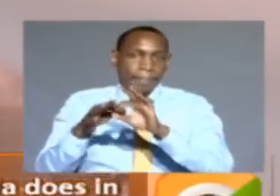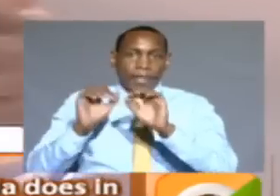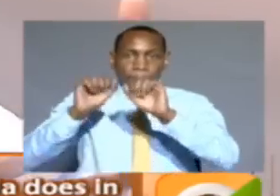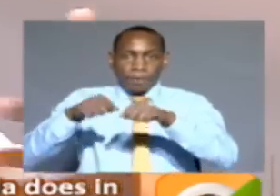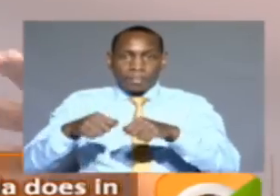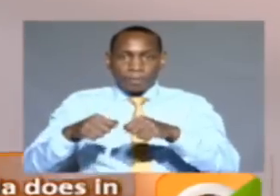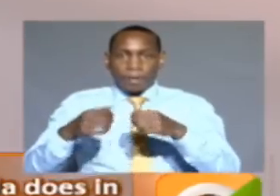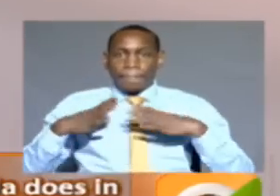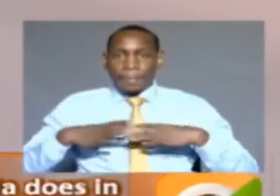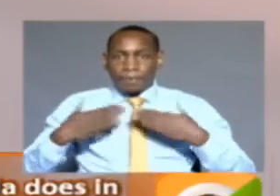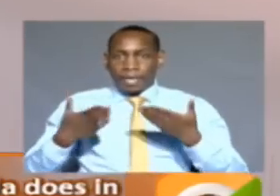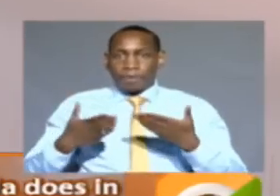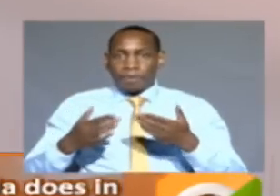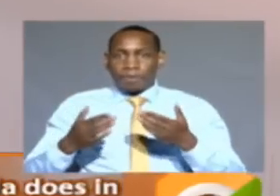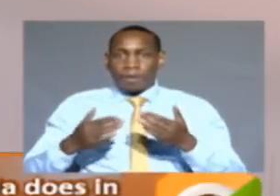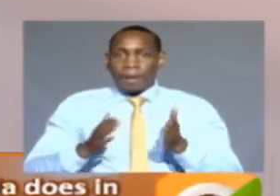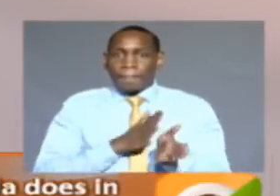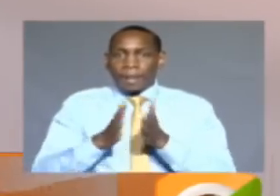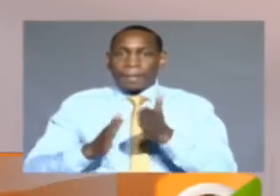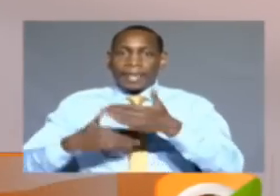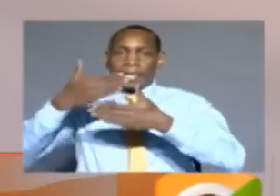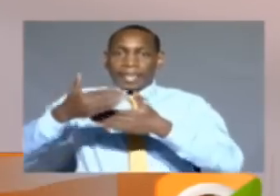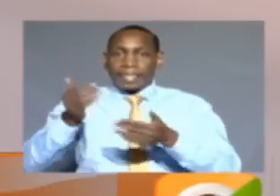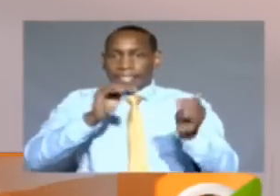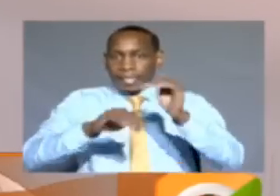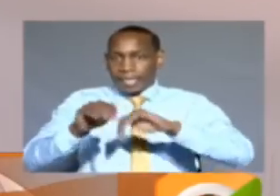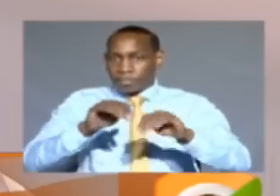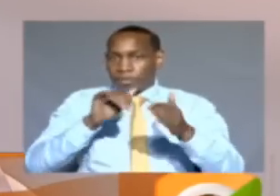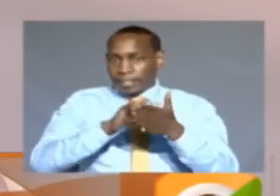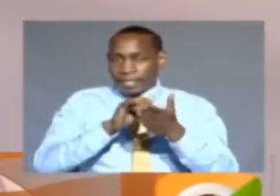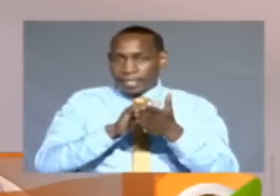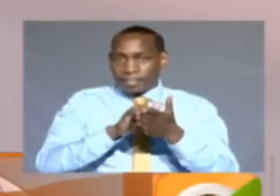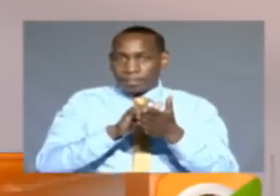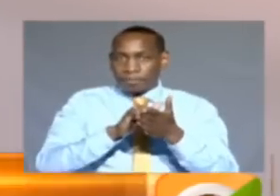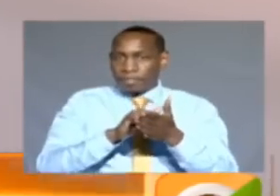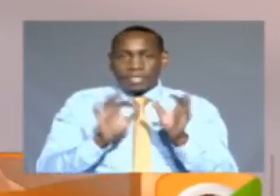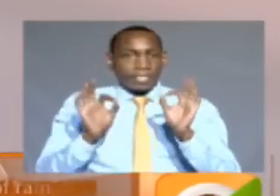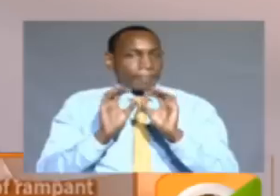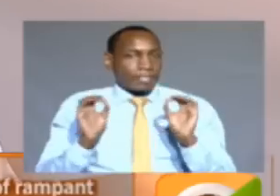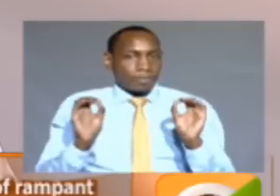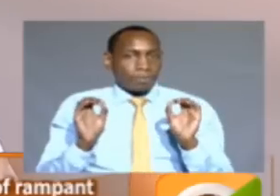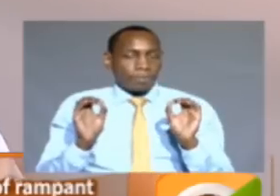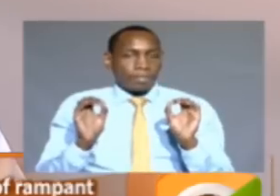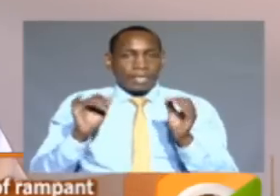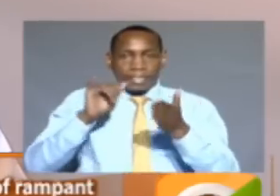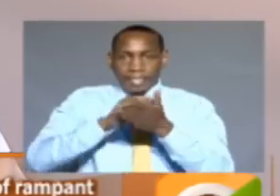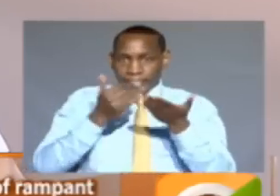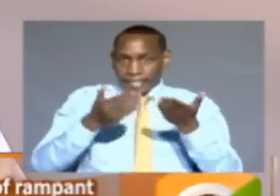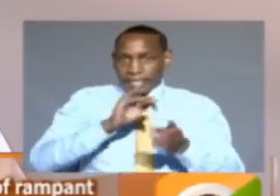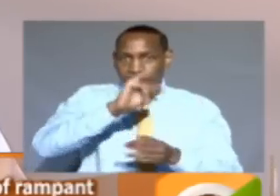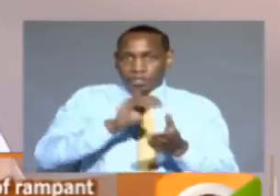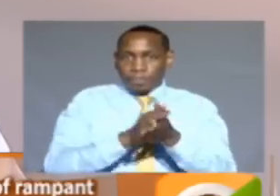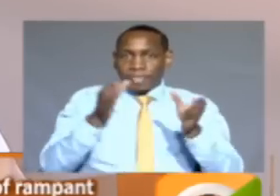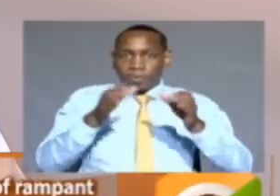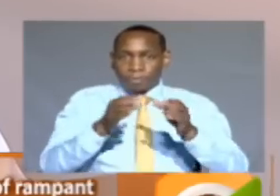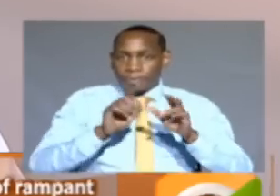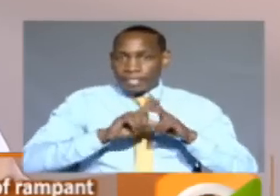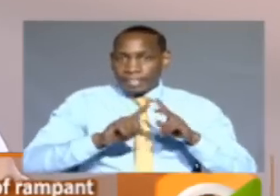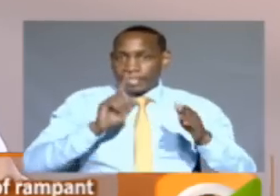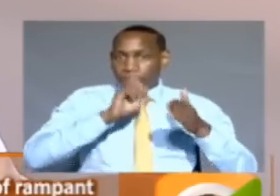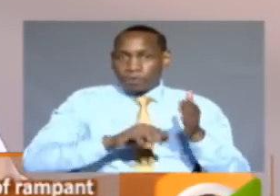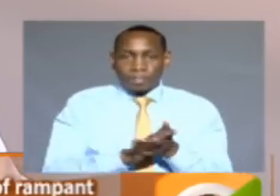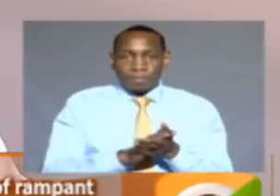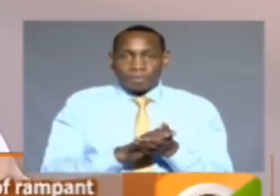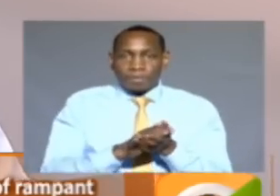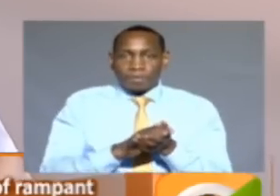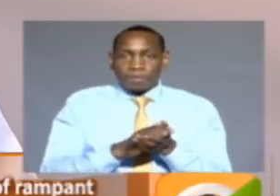that people can now begin to prepare for the next election. And that is it's totally unsurprising, actually, right. That Jubilee has started to crumble